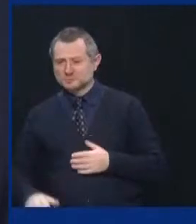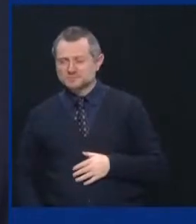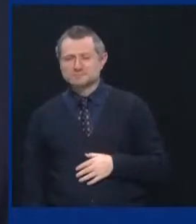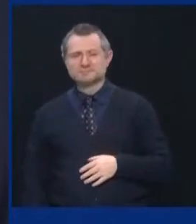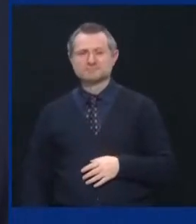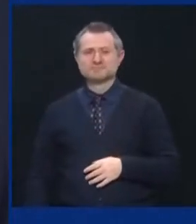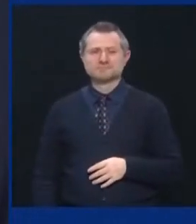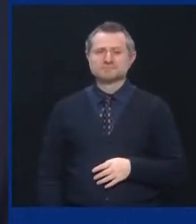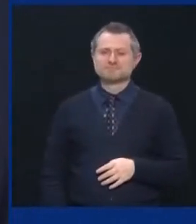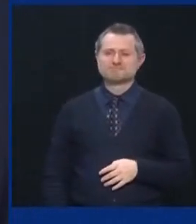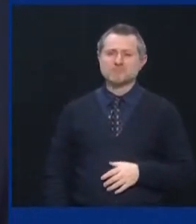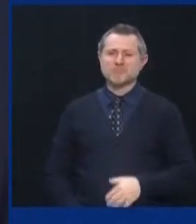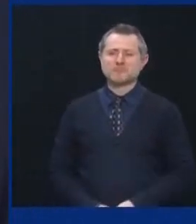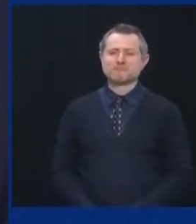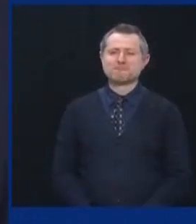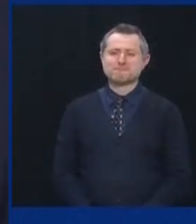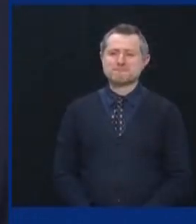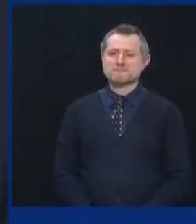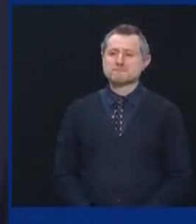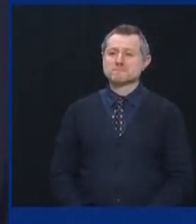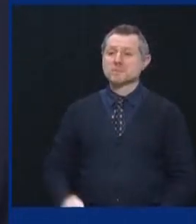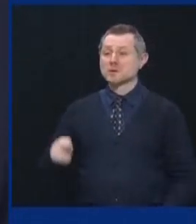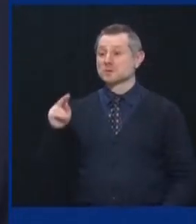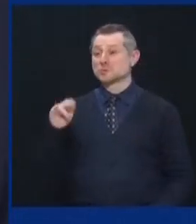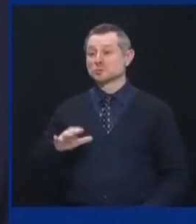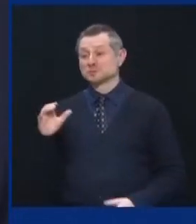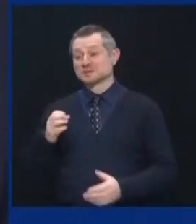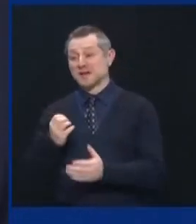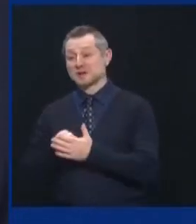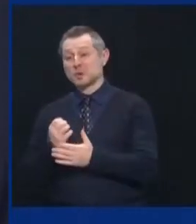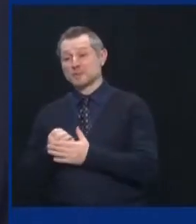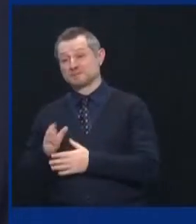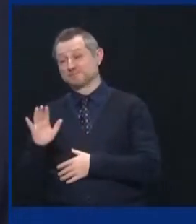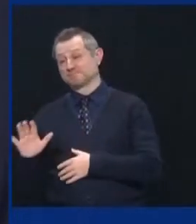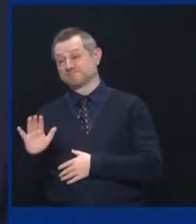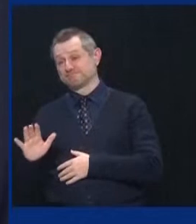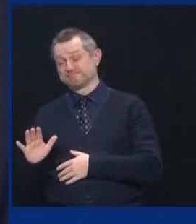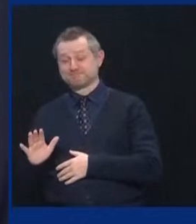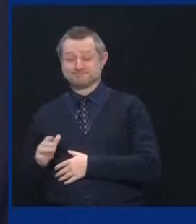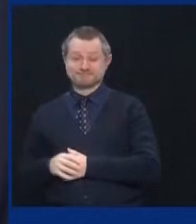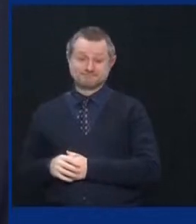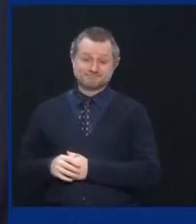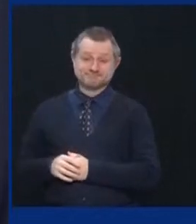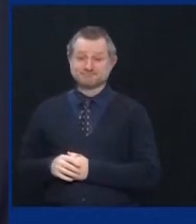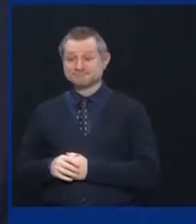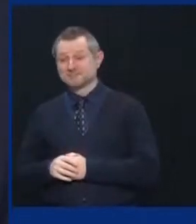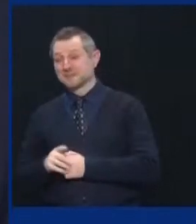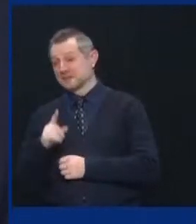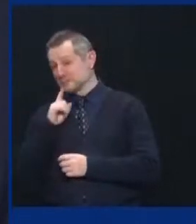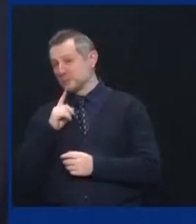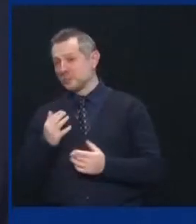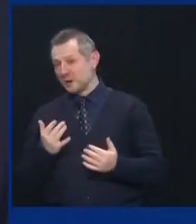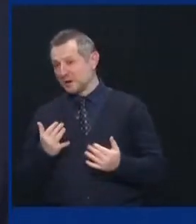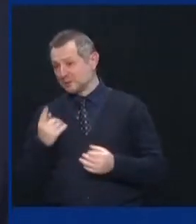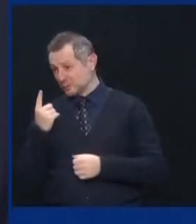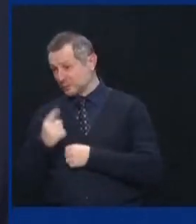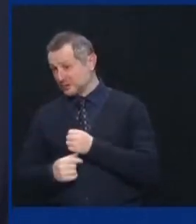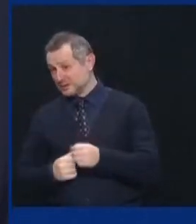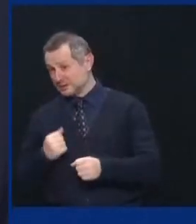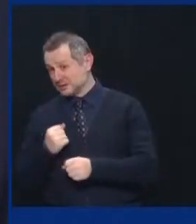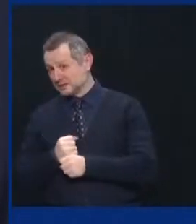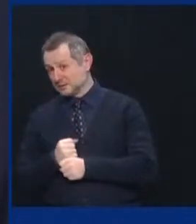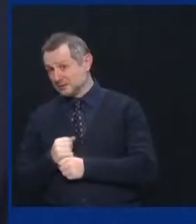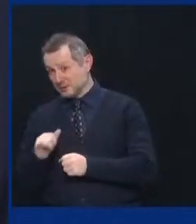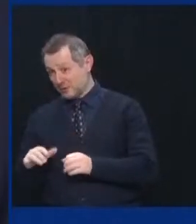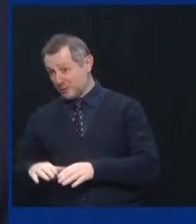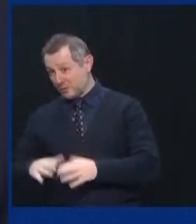If you tell the New York City economy that, well, it's really going to be another 12 months before